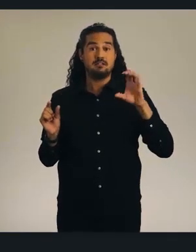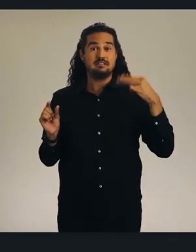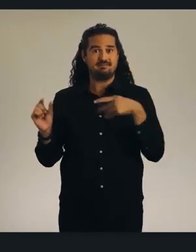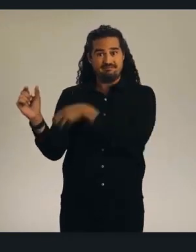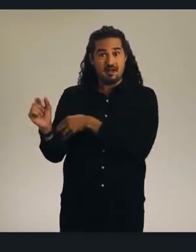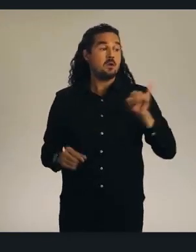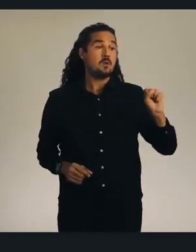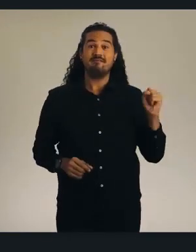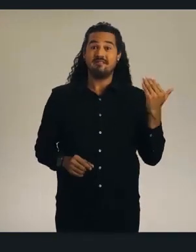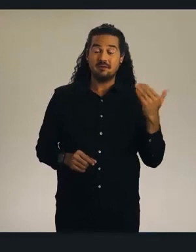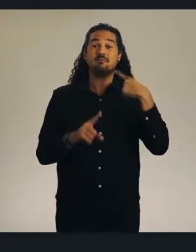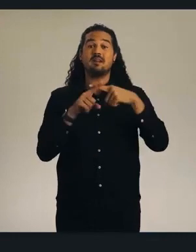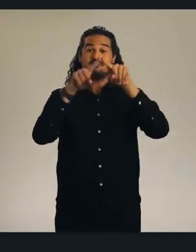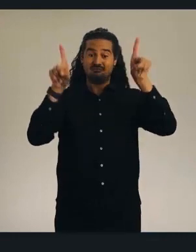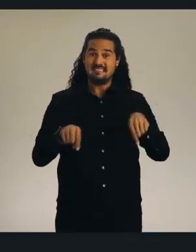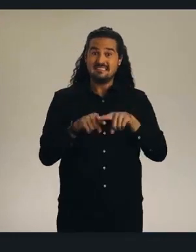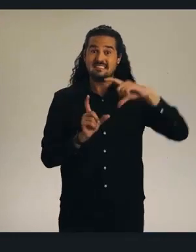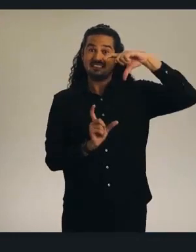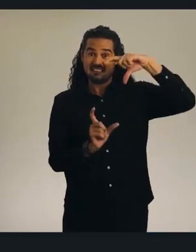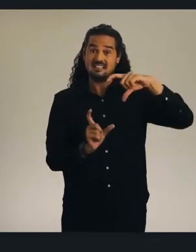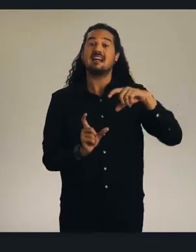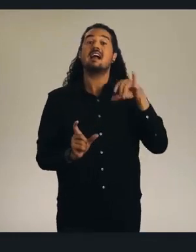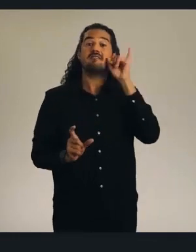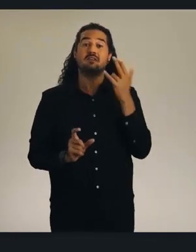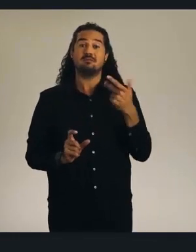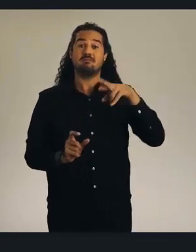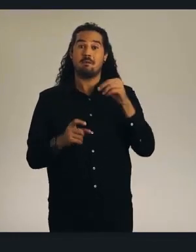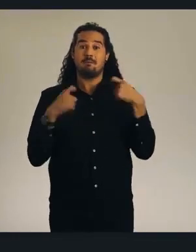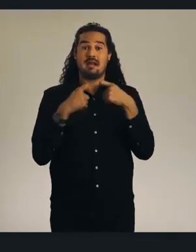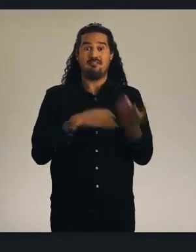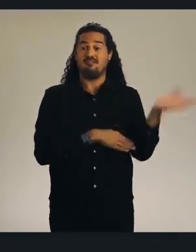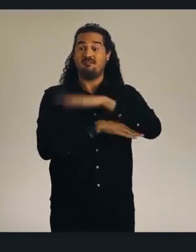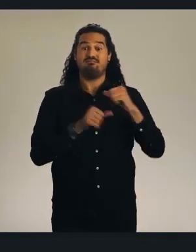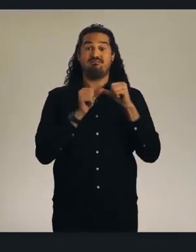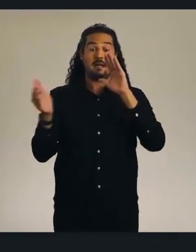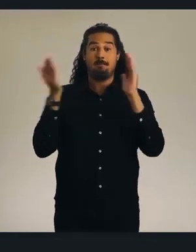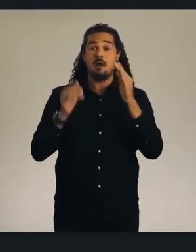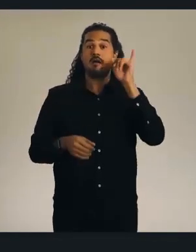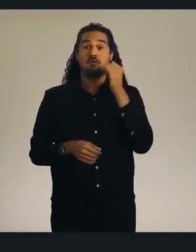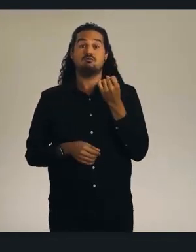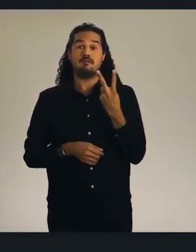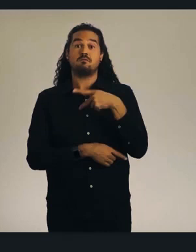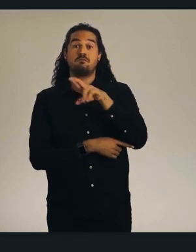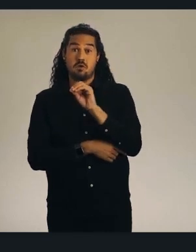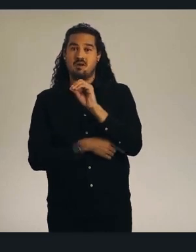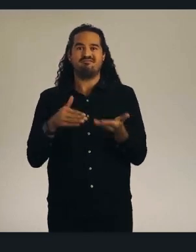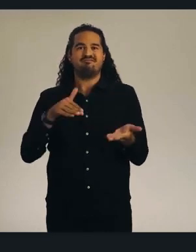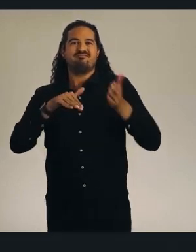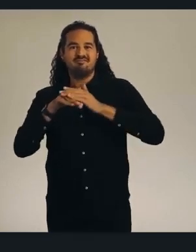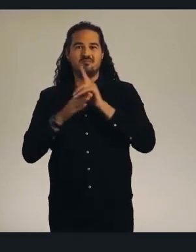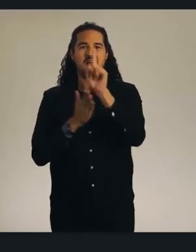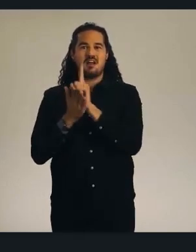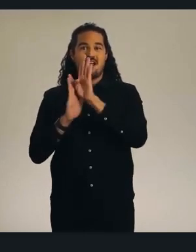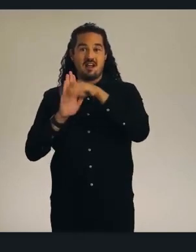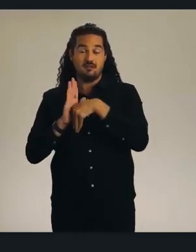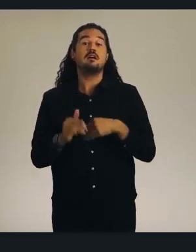as well as a larger battery, iPhone 13 Pro delivers incredible all-day battery life. iPhone 13 Pro lasts more than 1.5 hours longer in your day than iPhone 12 Pro, and iPhone 13